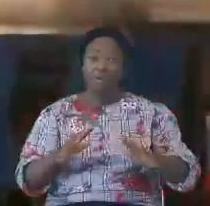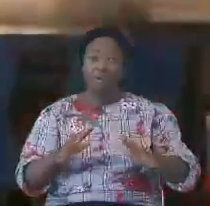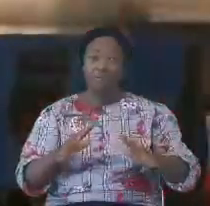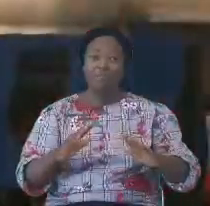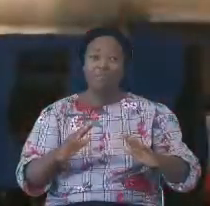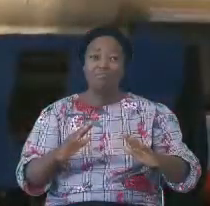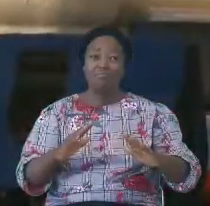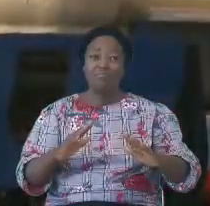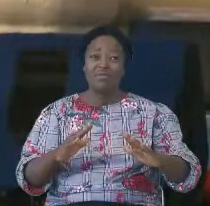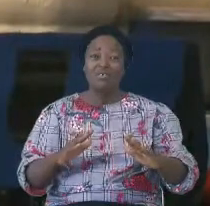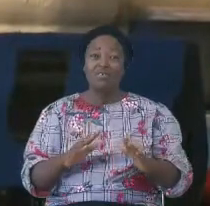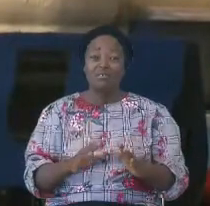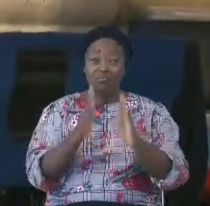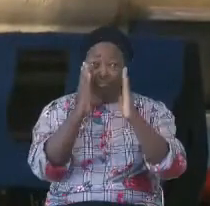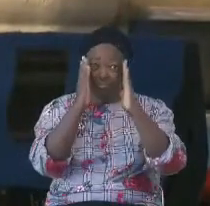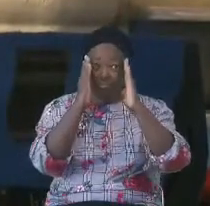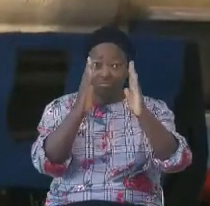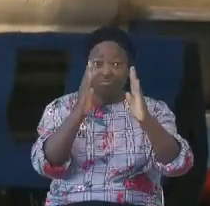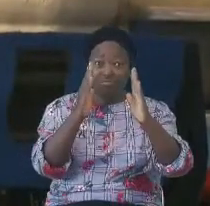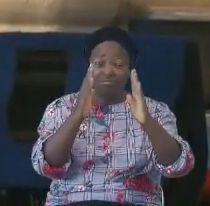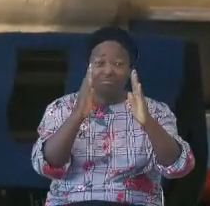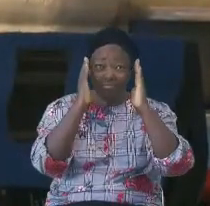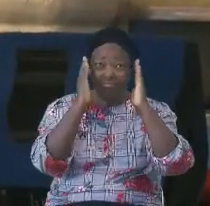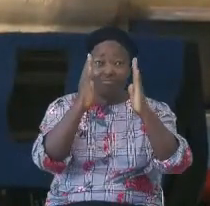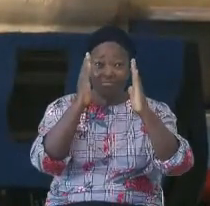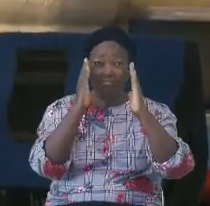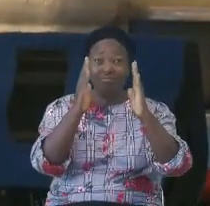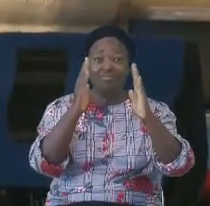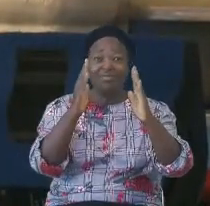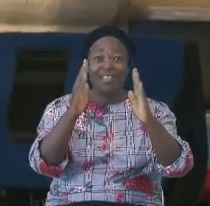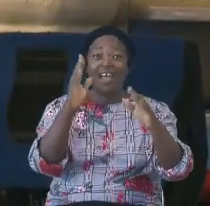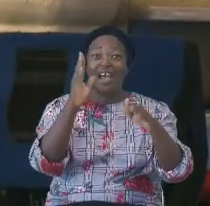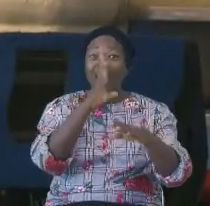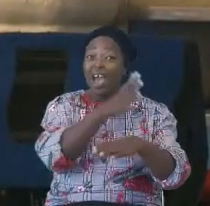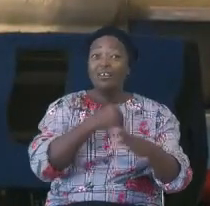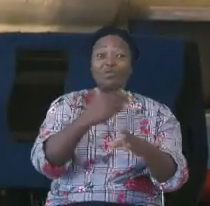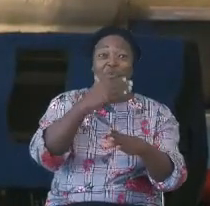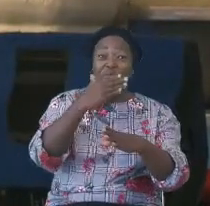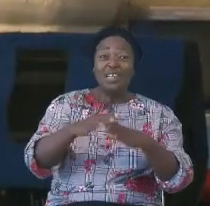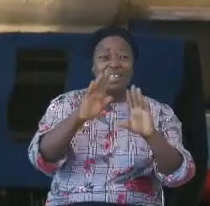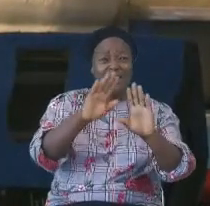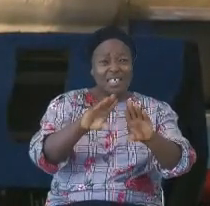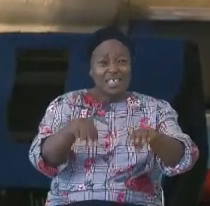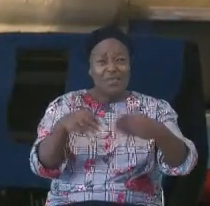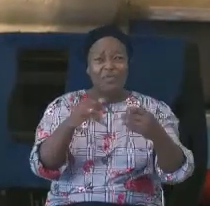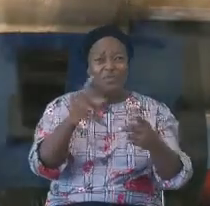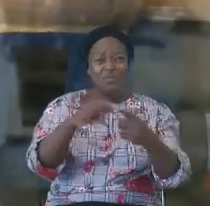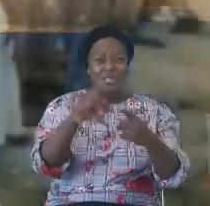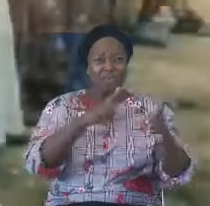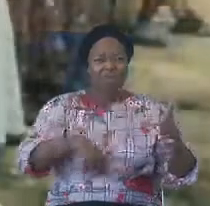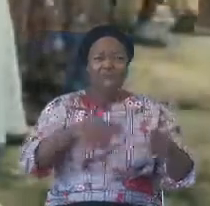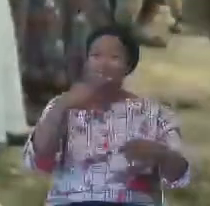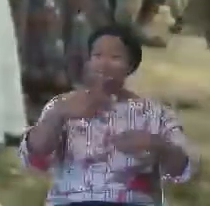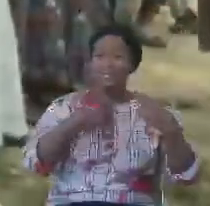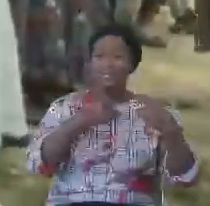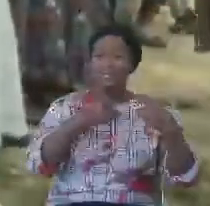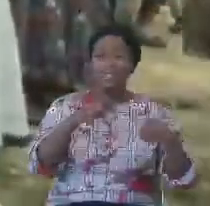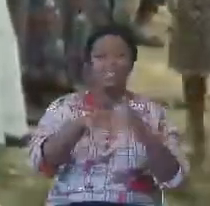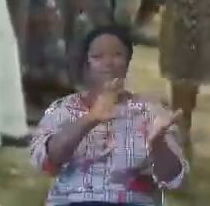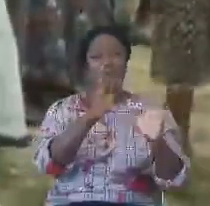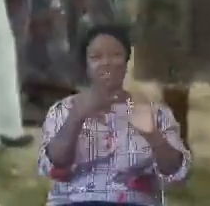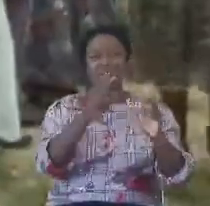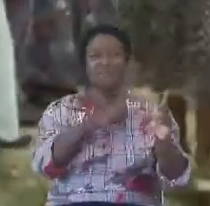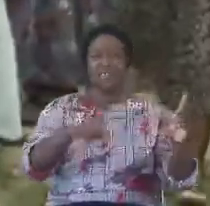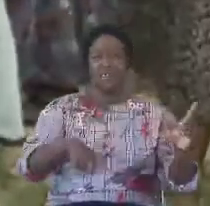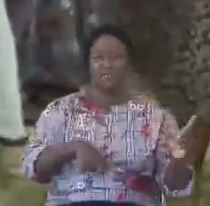in the sun. Calm, cool, collected, consecrated and